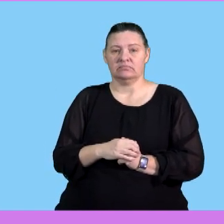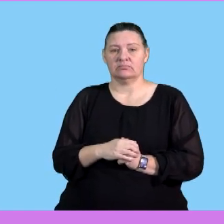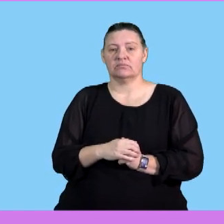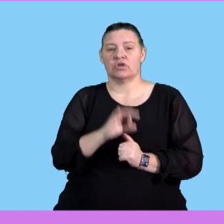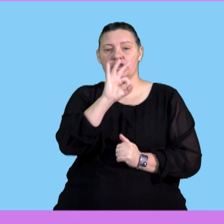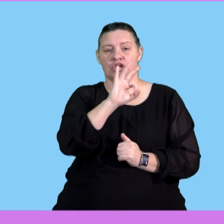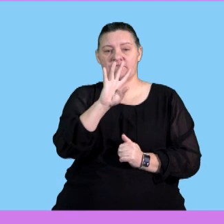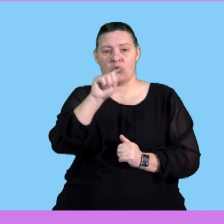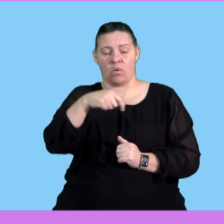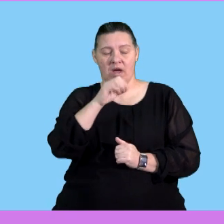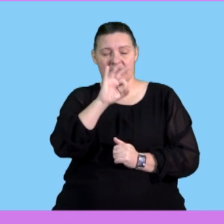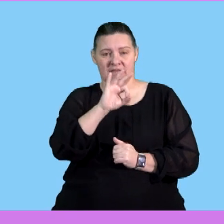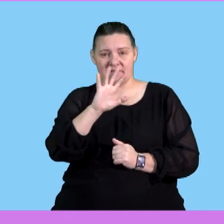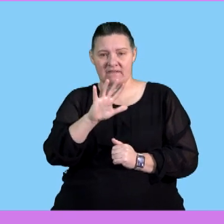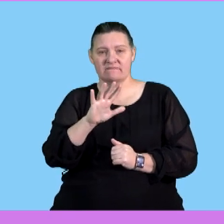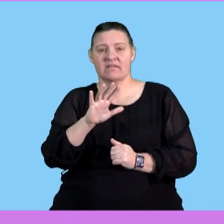94.35 multiplied by